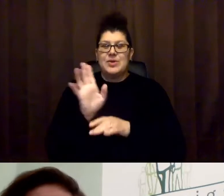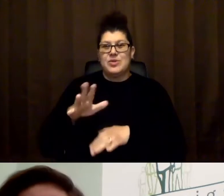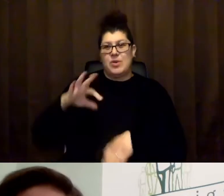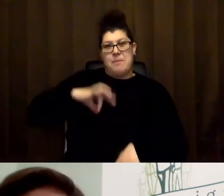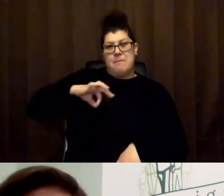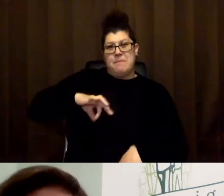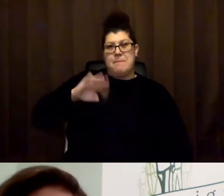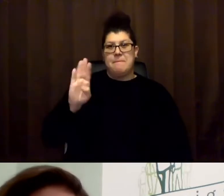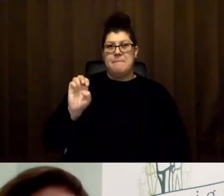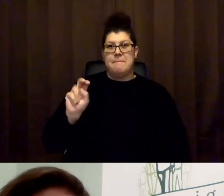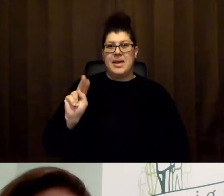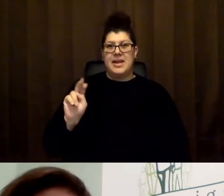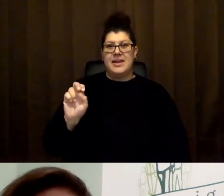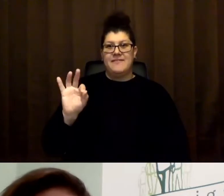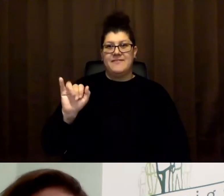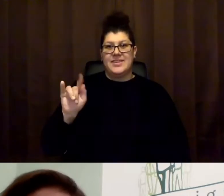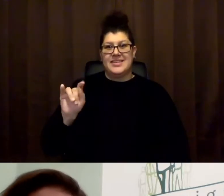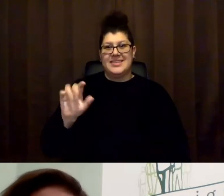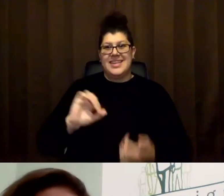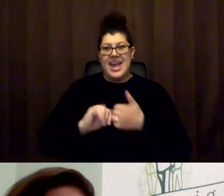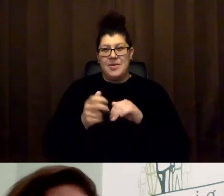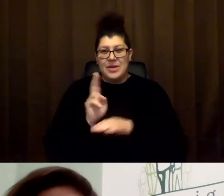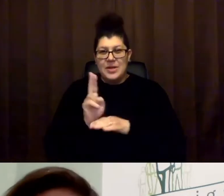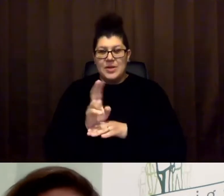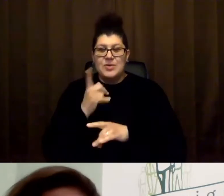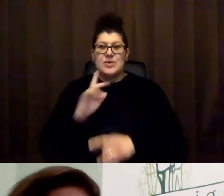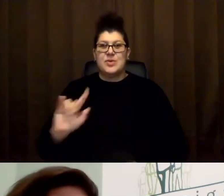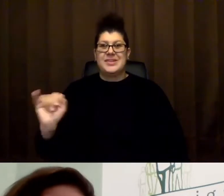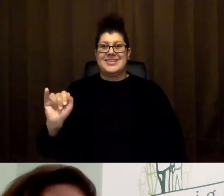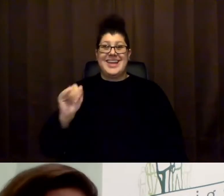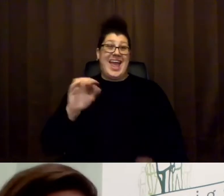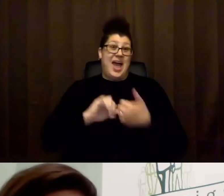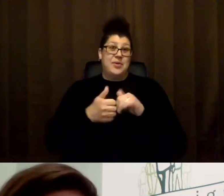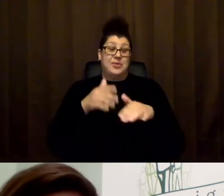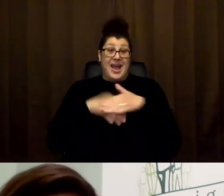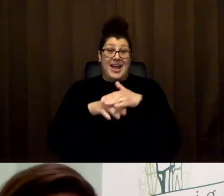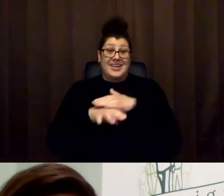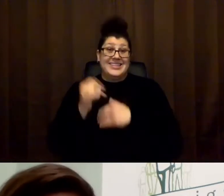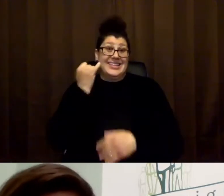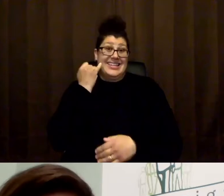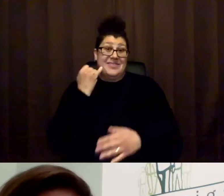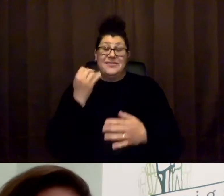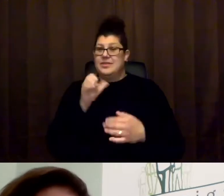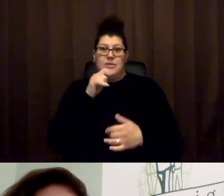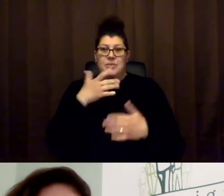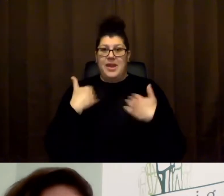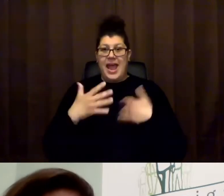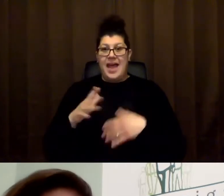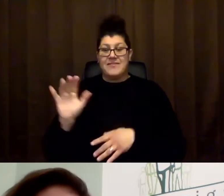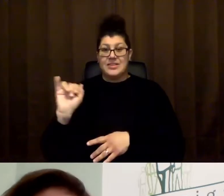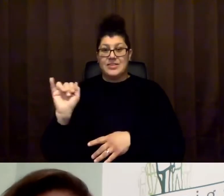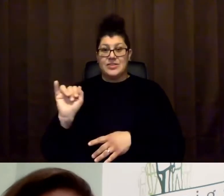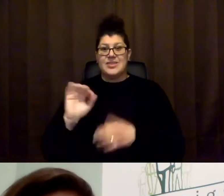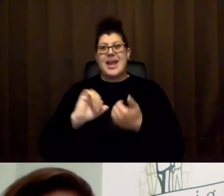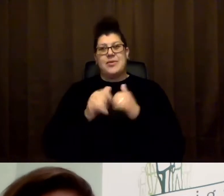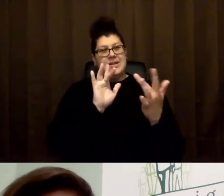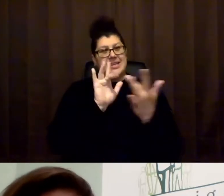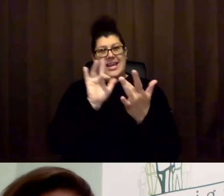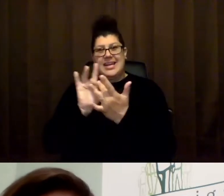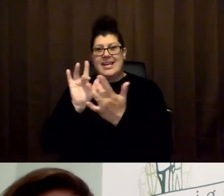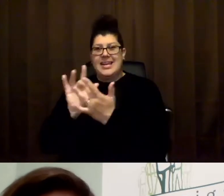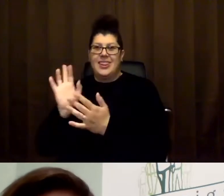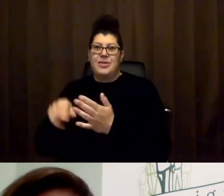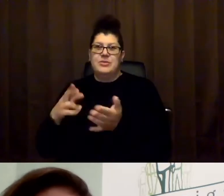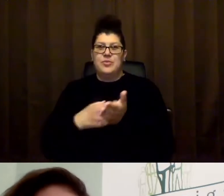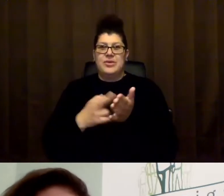to access the healthcare benefits depending on if you have insurance or even if you don't have health insurance. So connecting people to the resources in